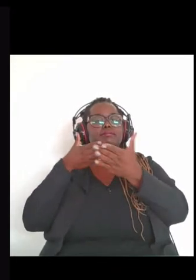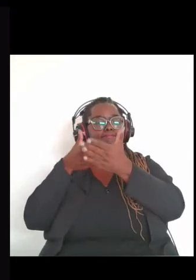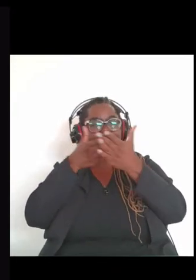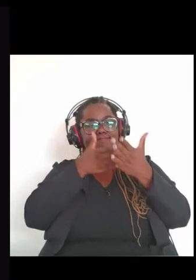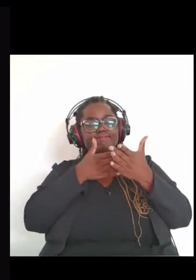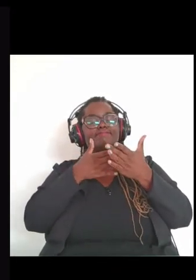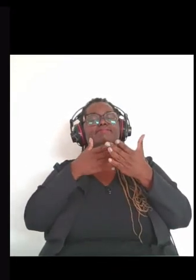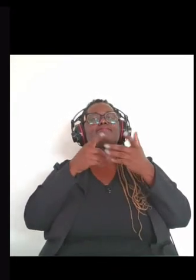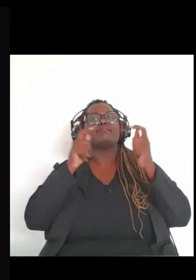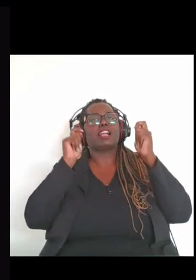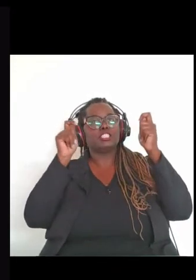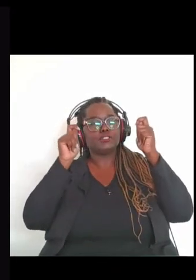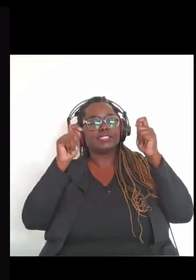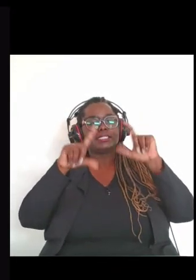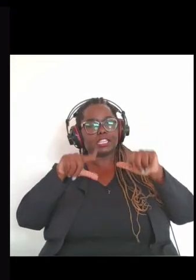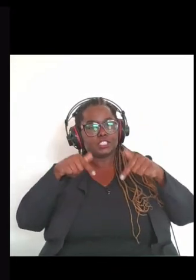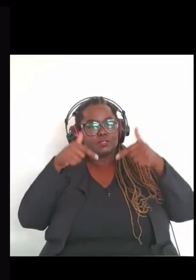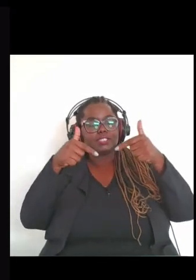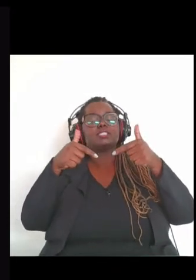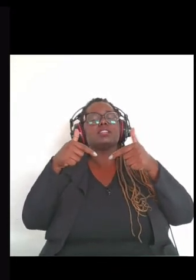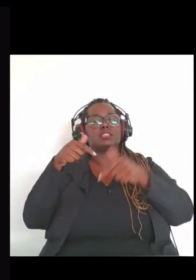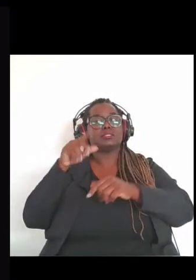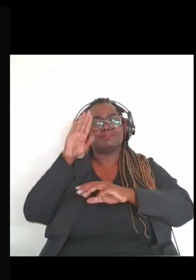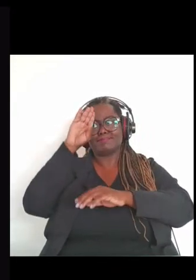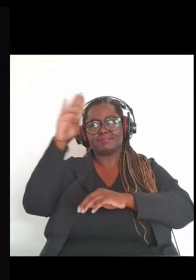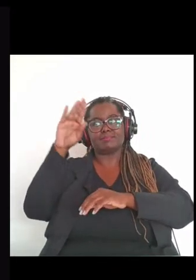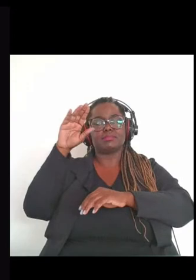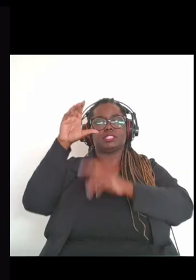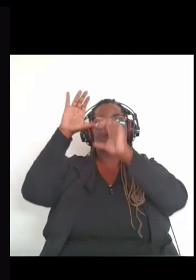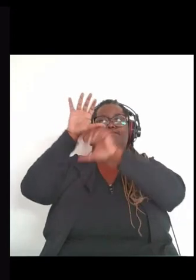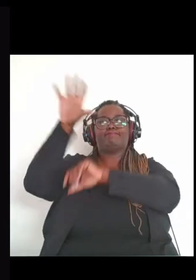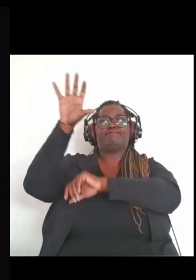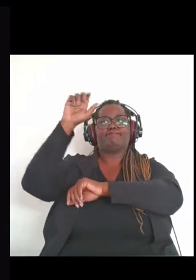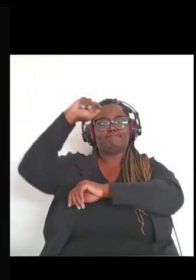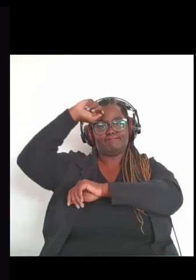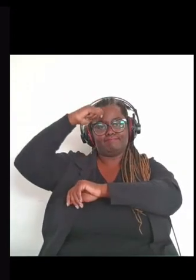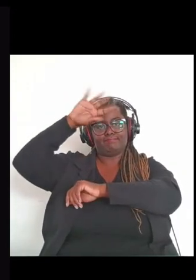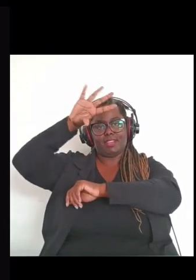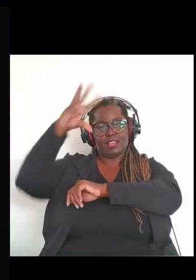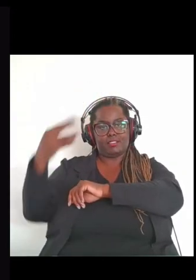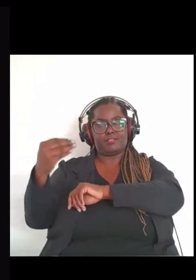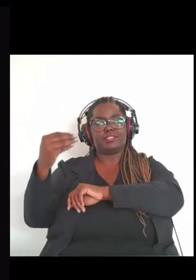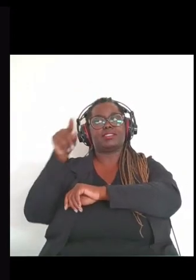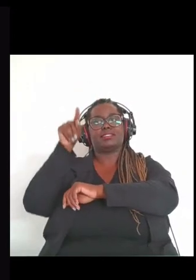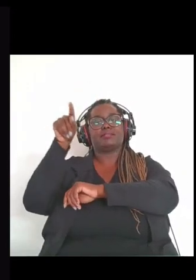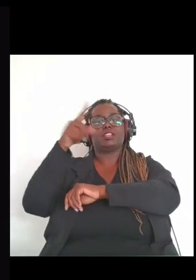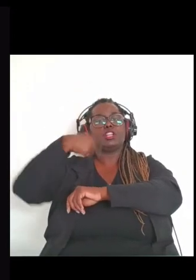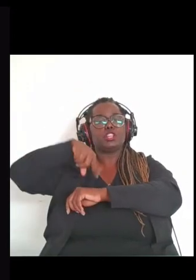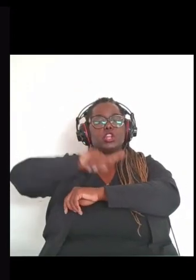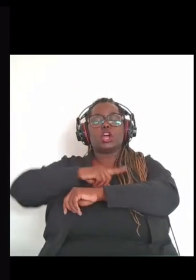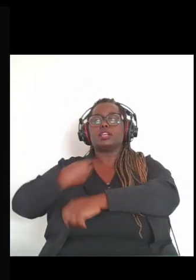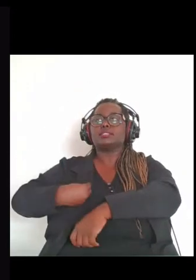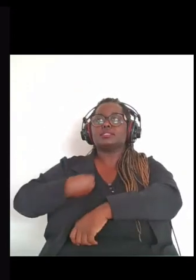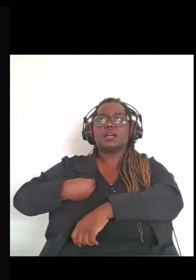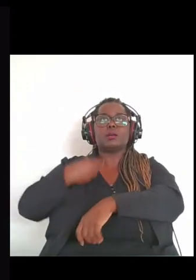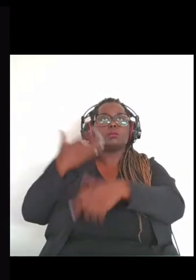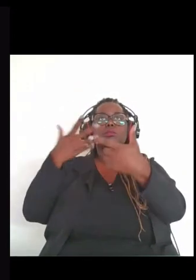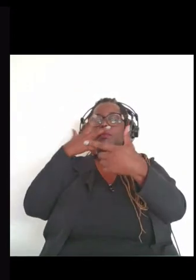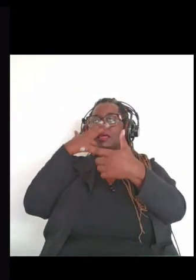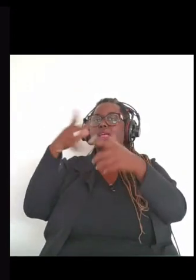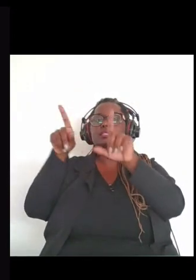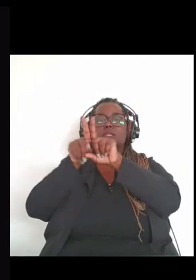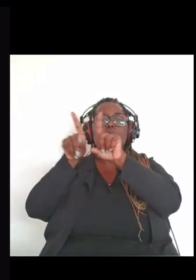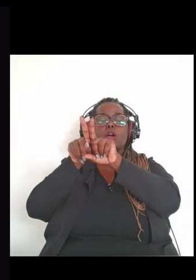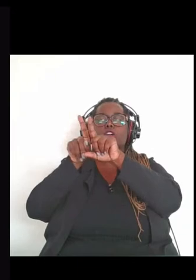Crossroads with um ways of um supposedly and uh being understood